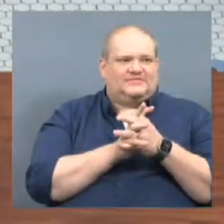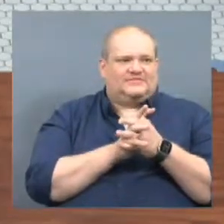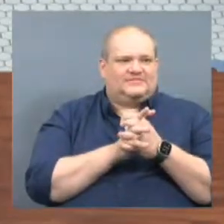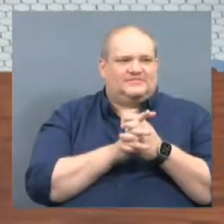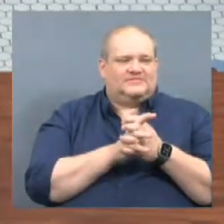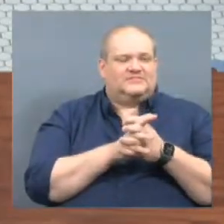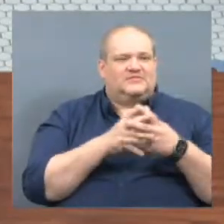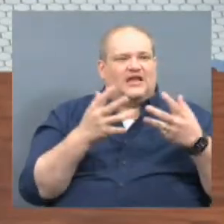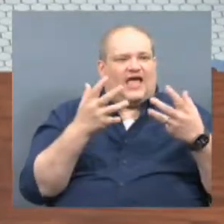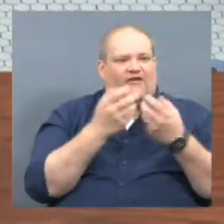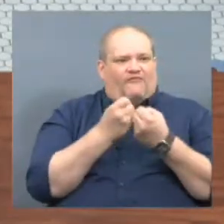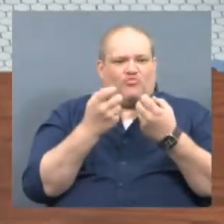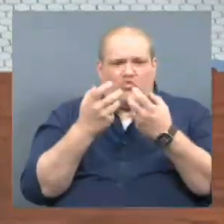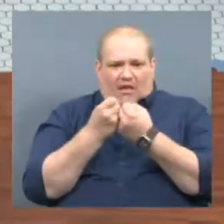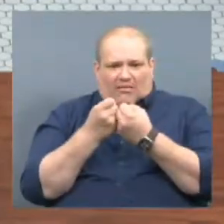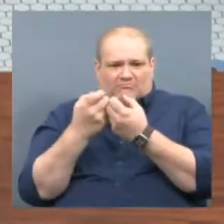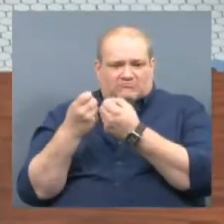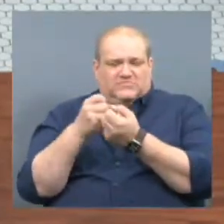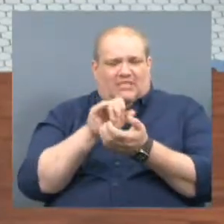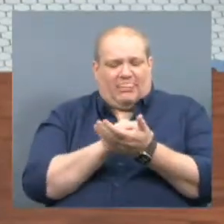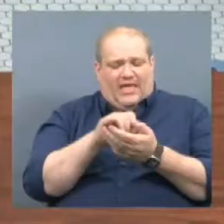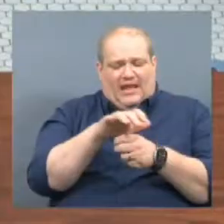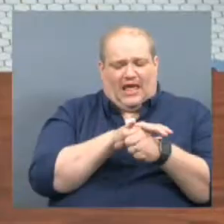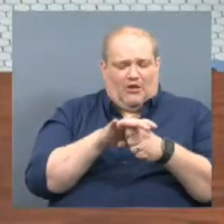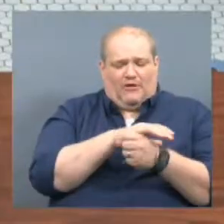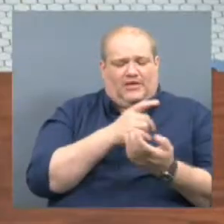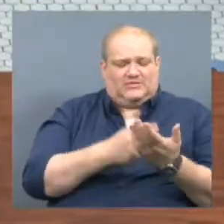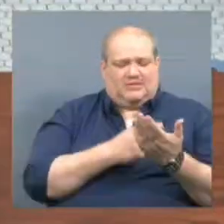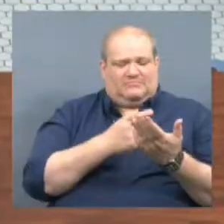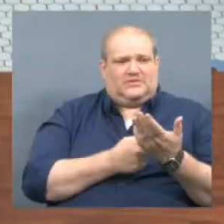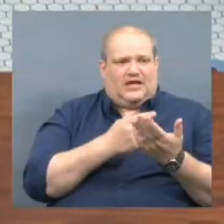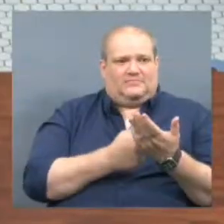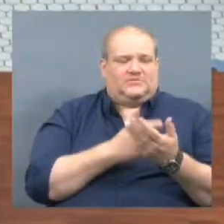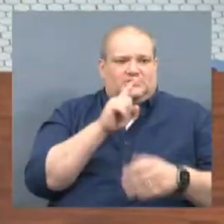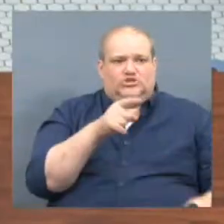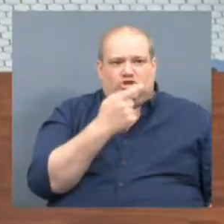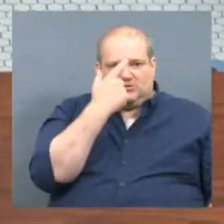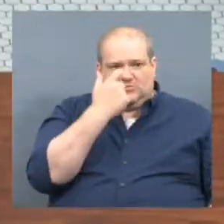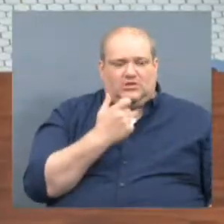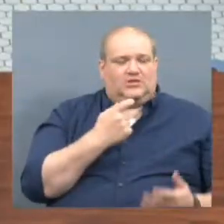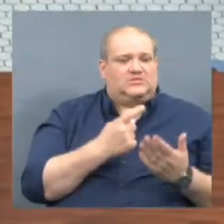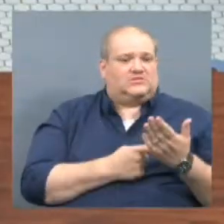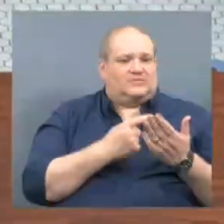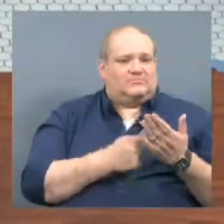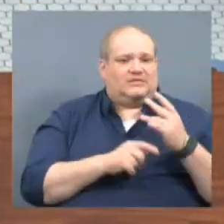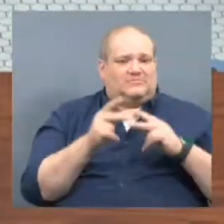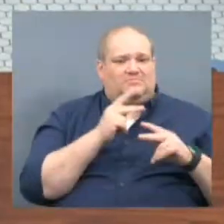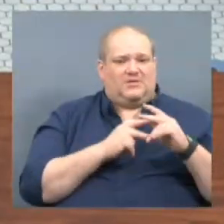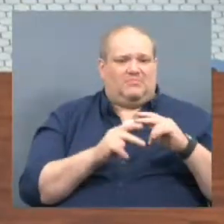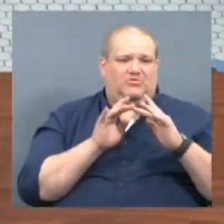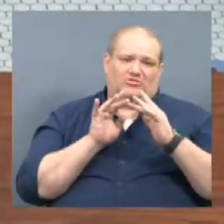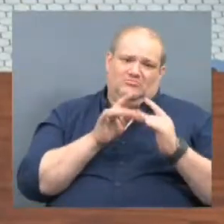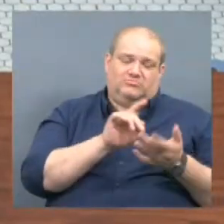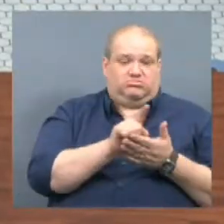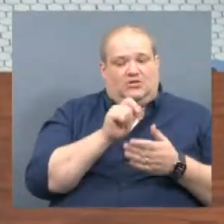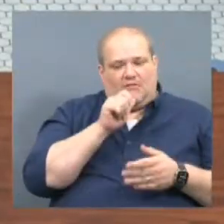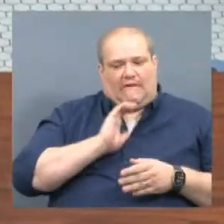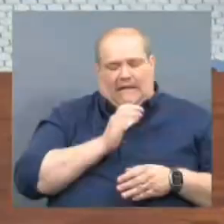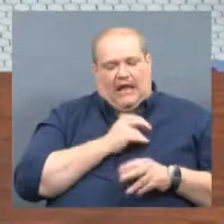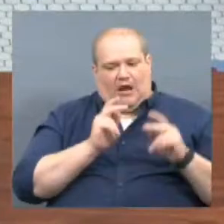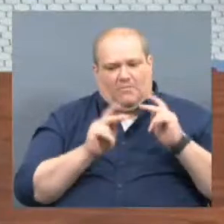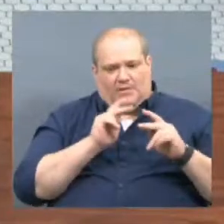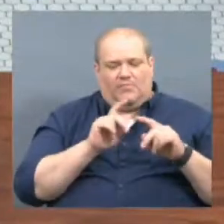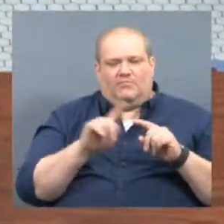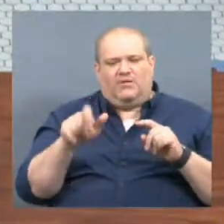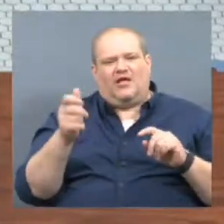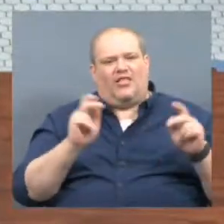There are wrecks out in that area at times, and that's just because sometimes people race up and down it. Not our people, but